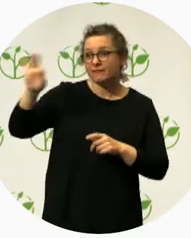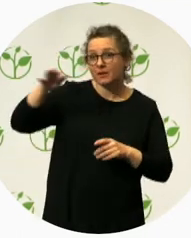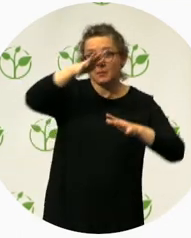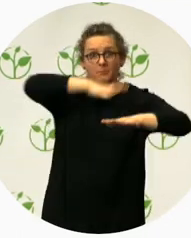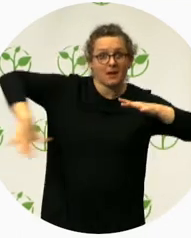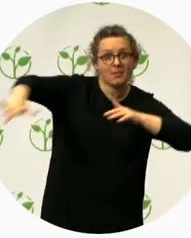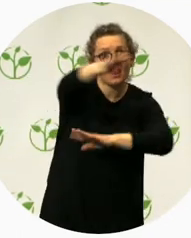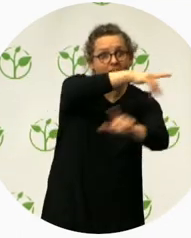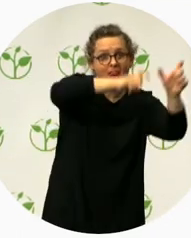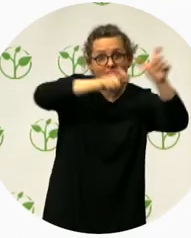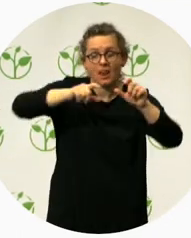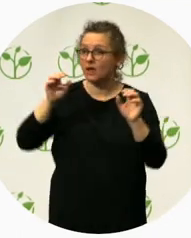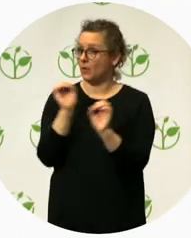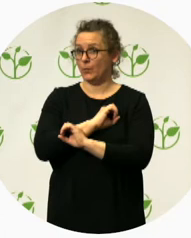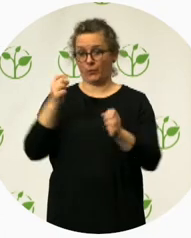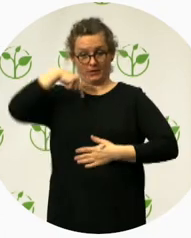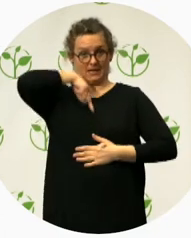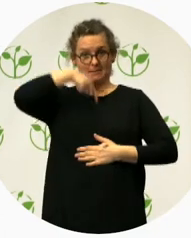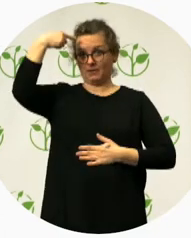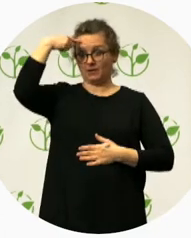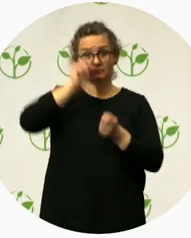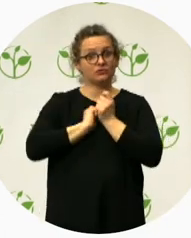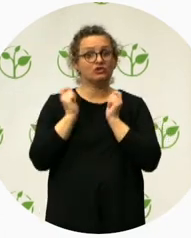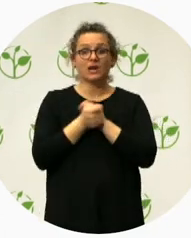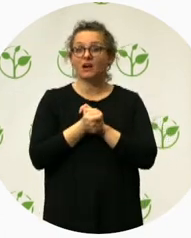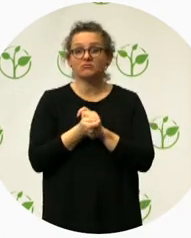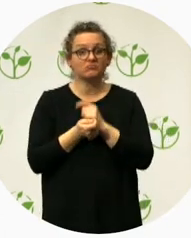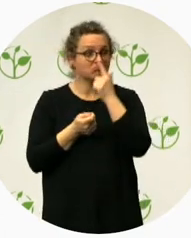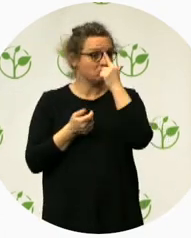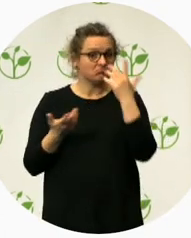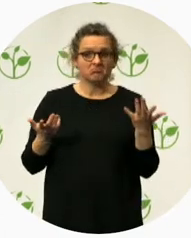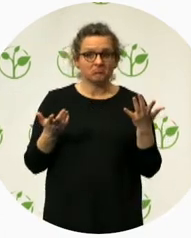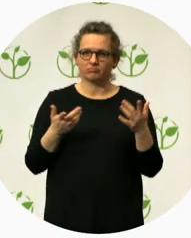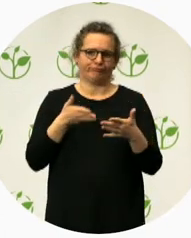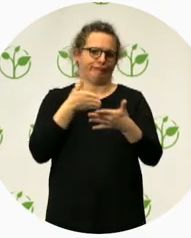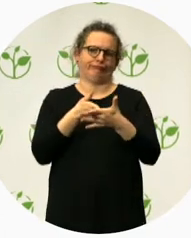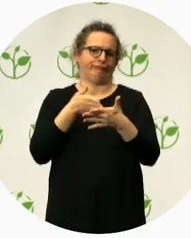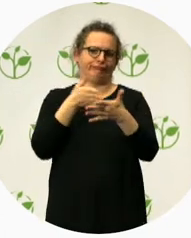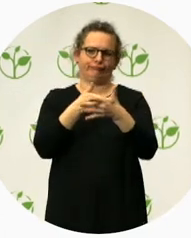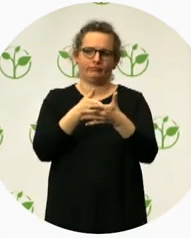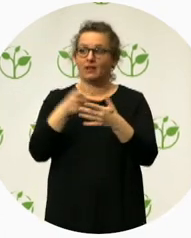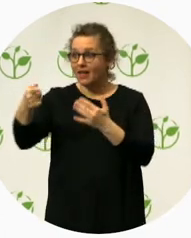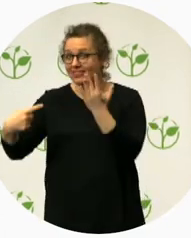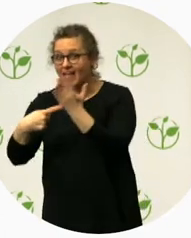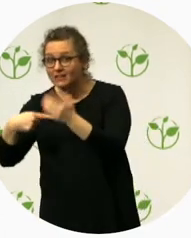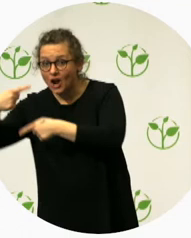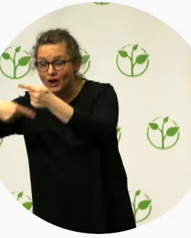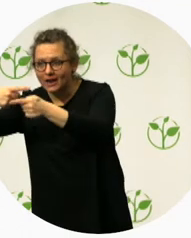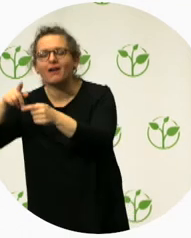do. Technology has a lot to help, but I think we will only win the game